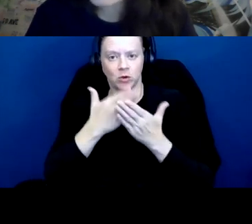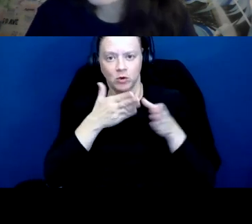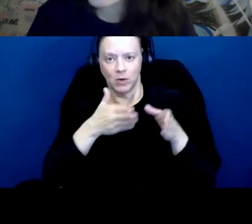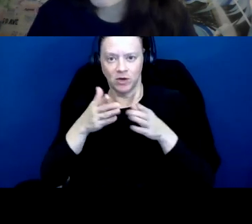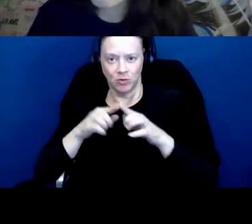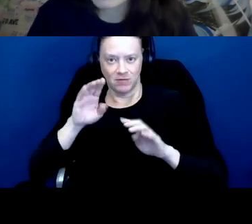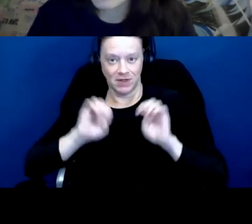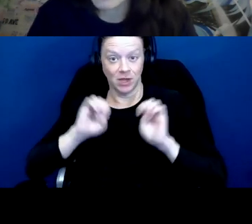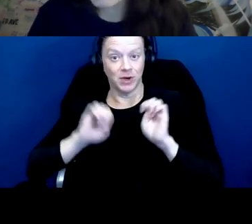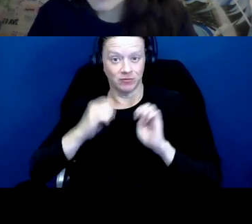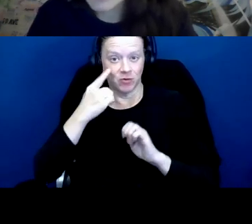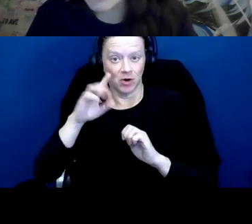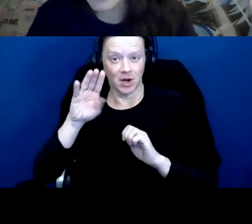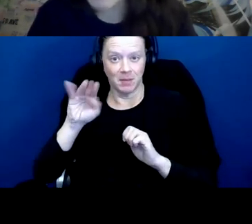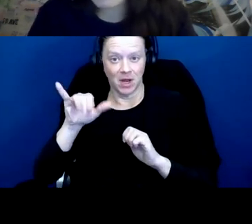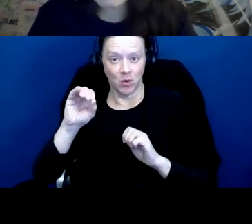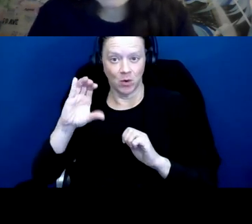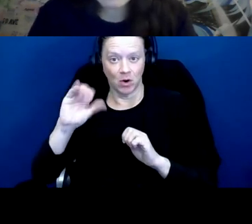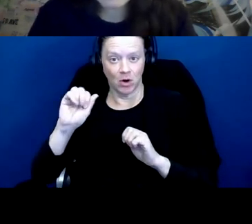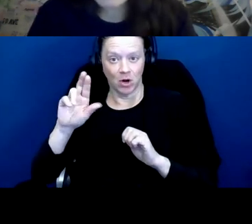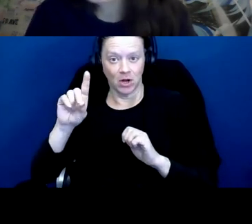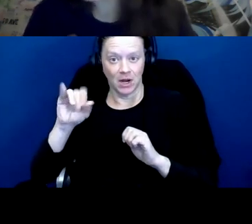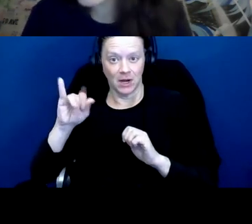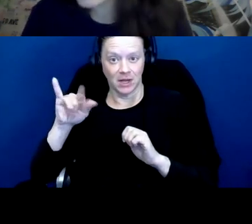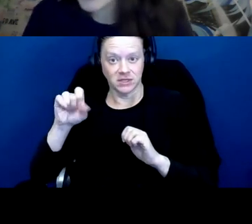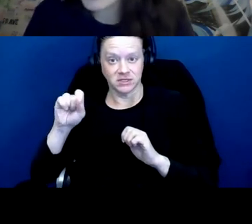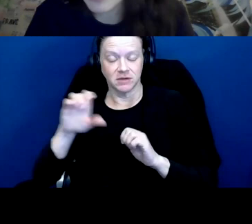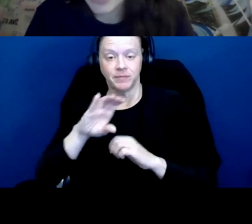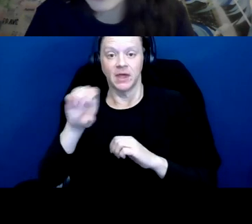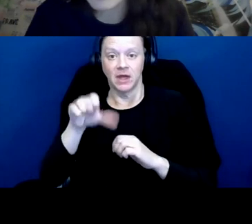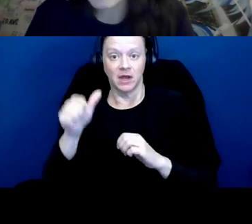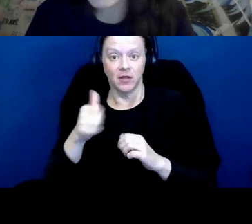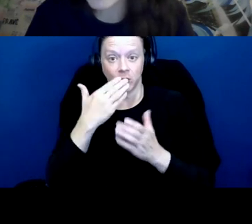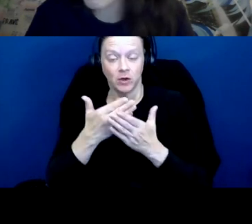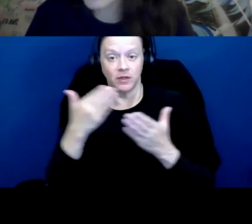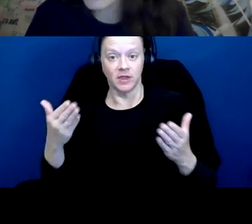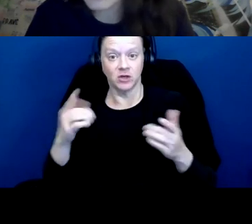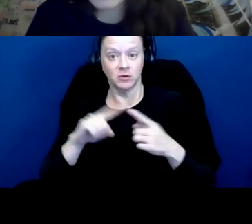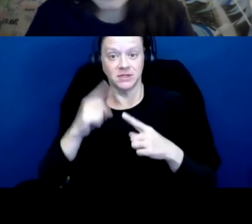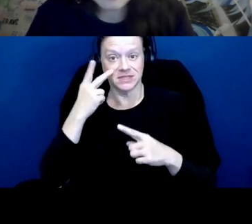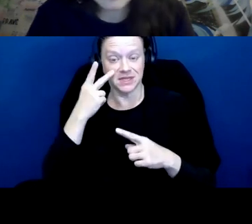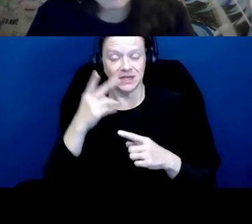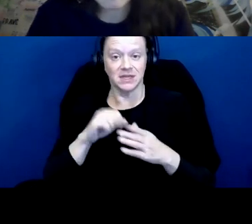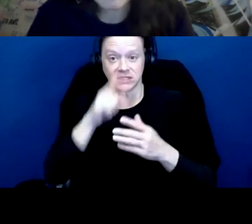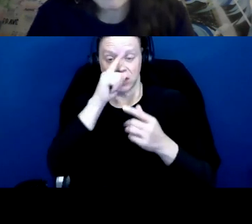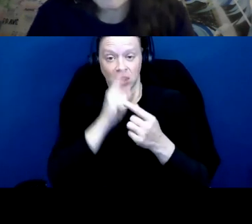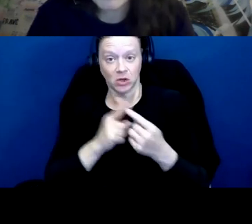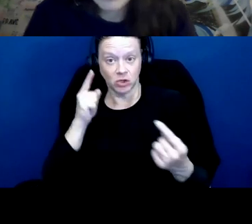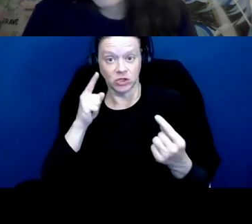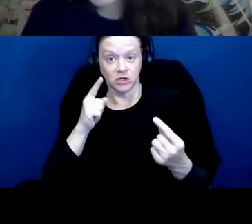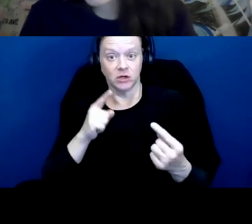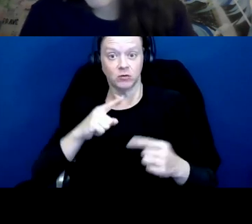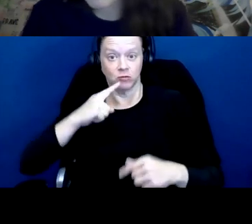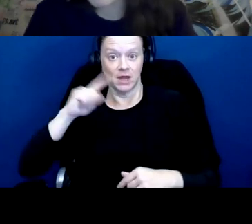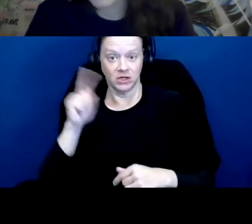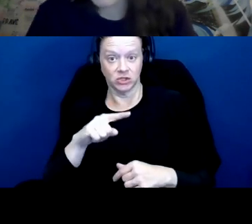other serious side effect that has been seen after the vaccine is an allergic reaction or anaphylaxis to the vaccine. This